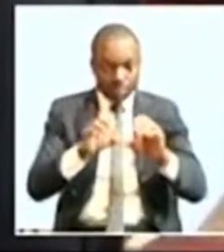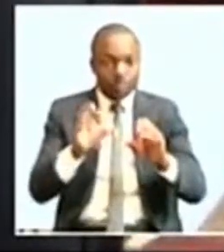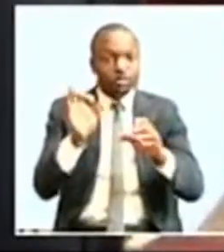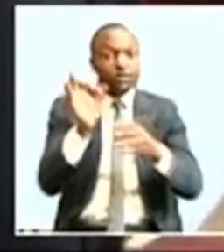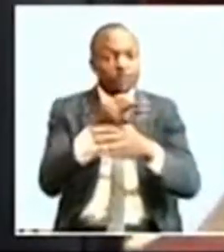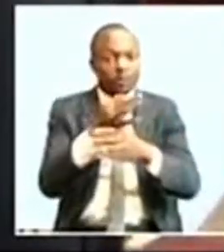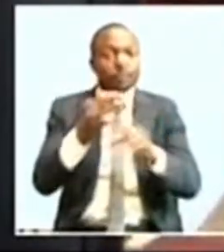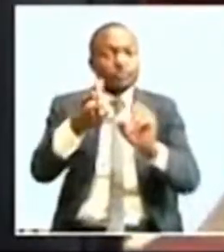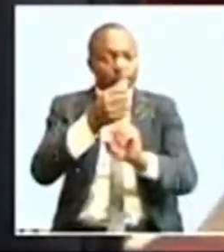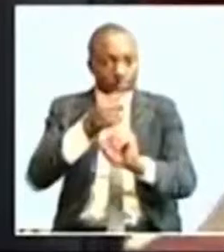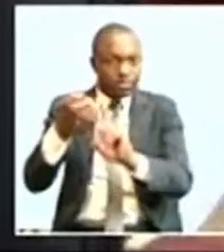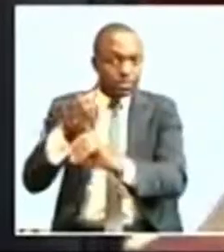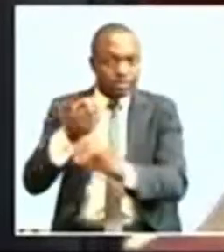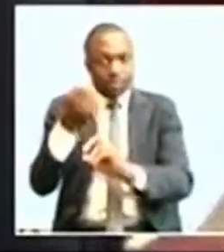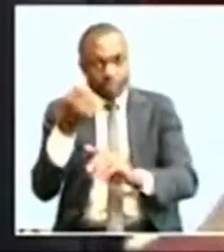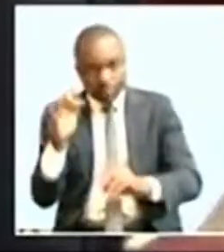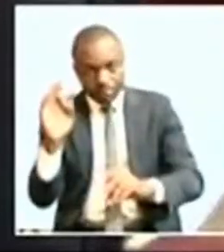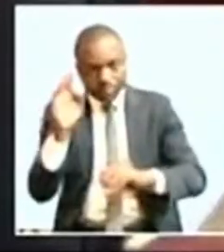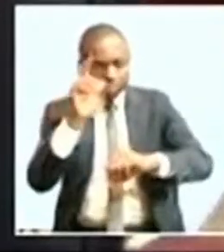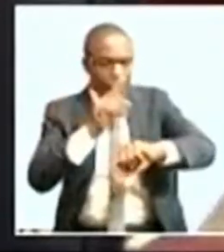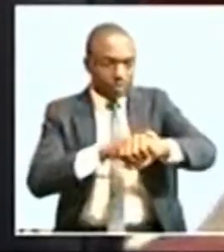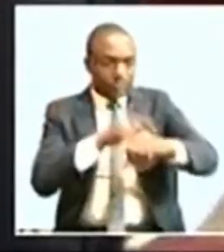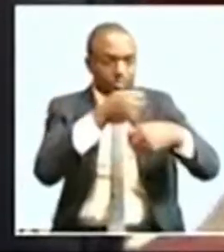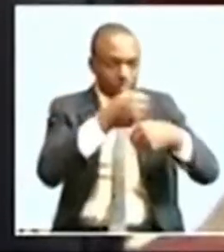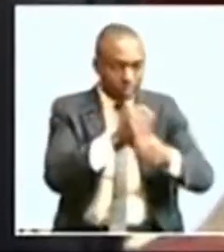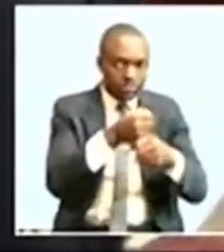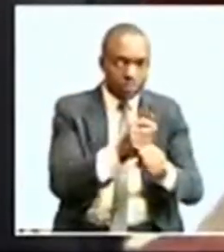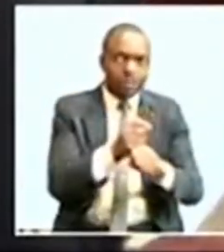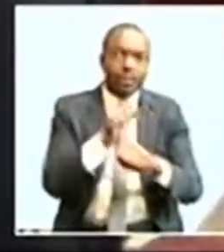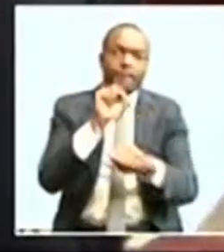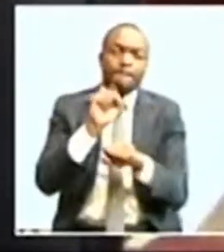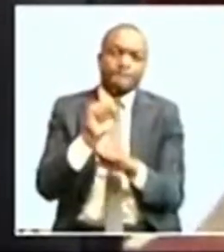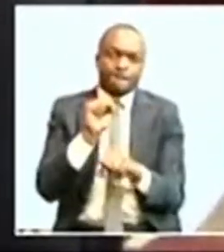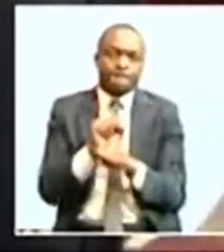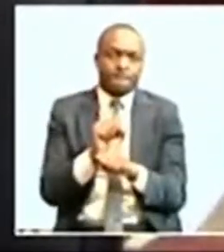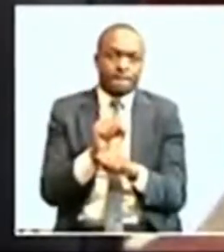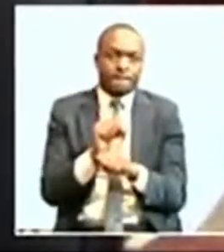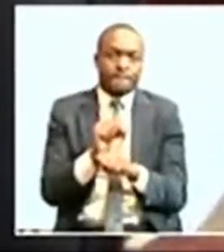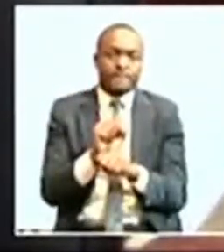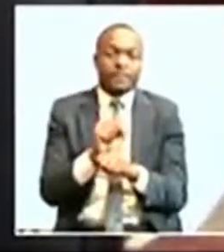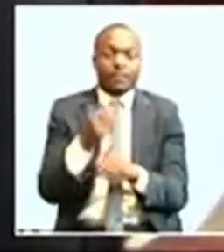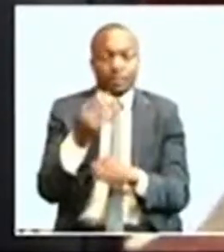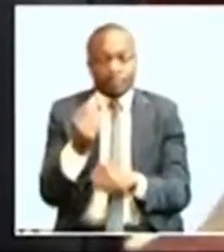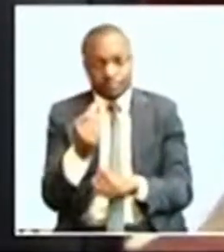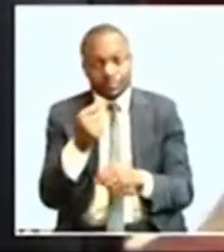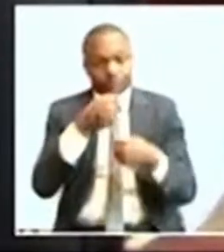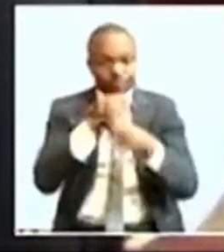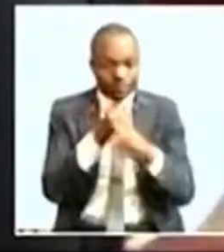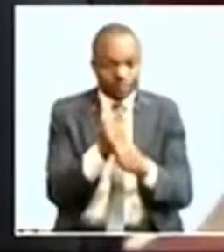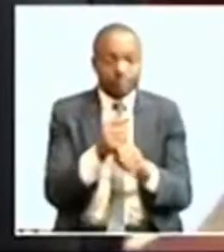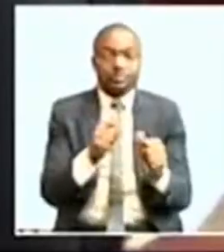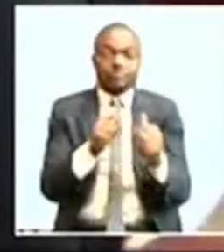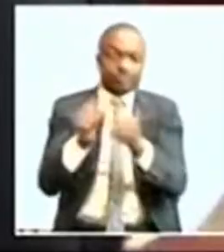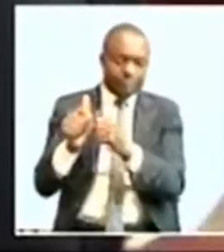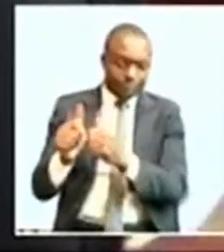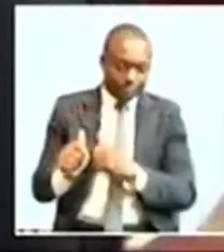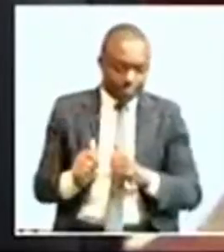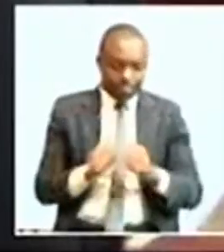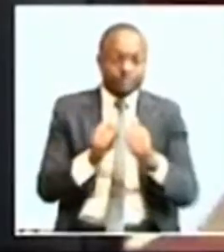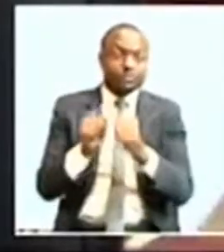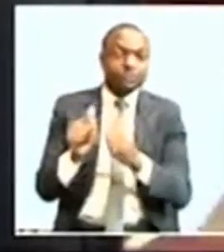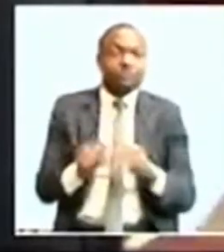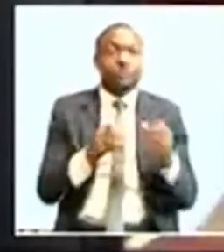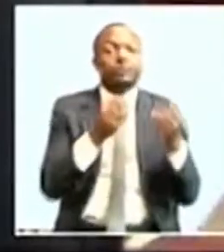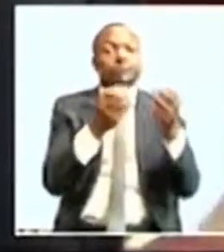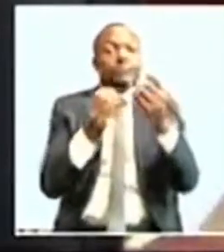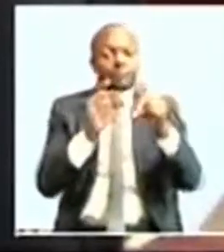even off-season, and therefore creating employment and income-generating activities for many of